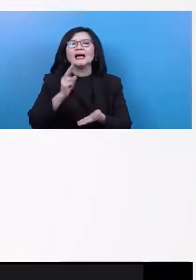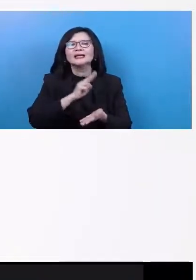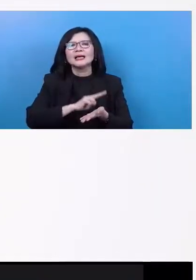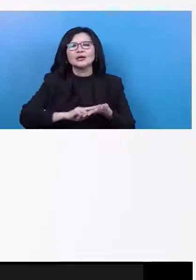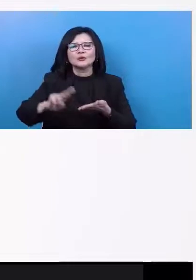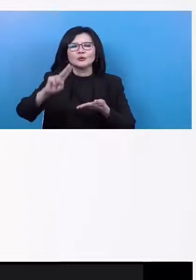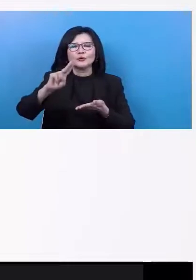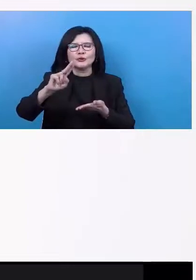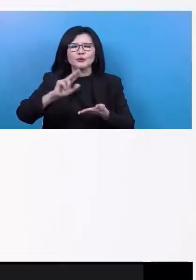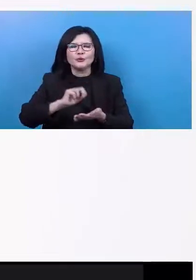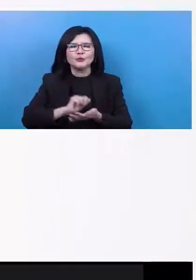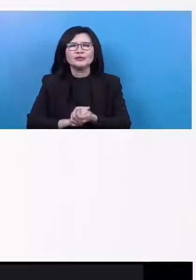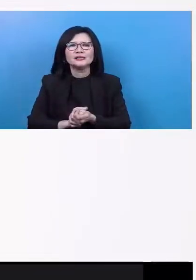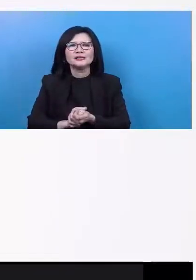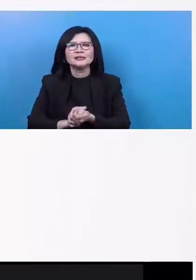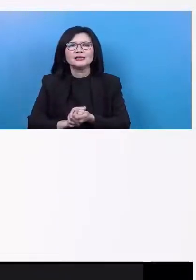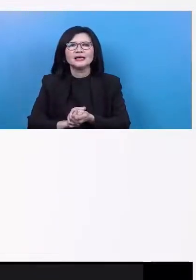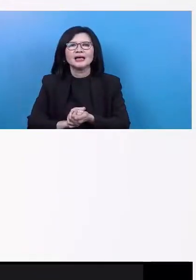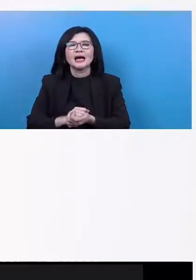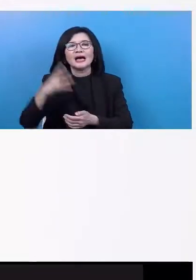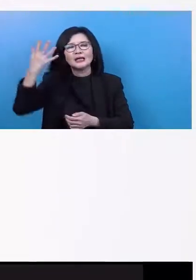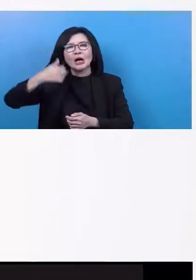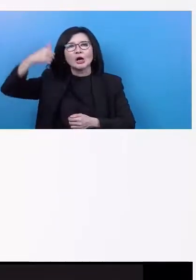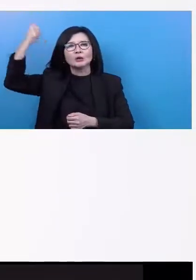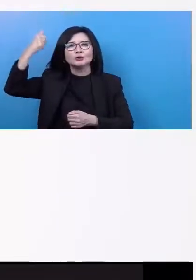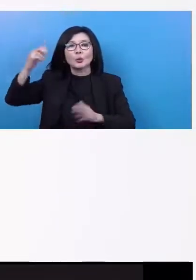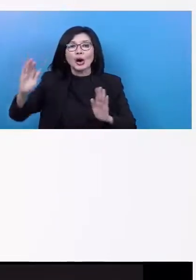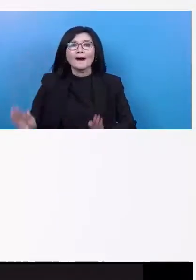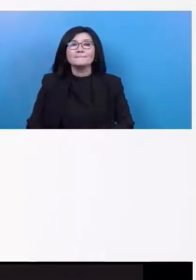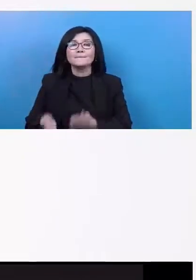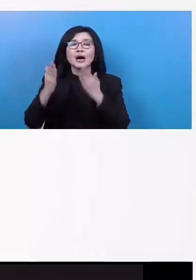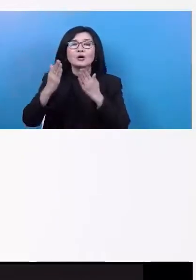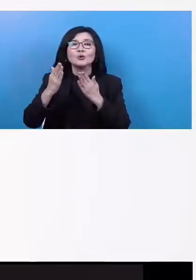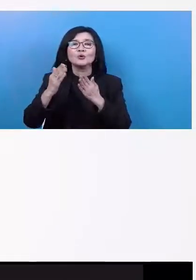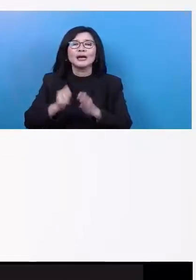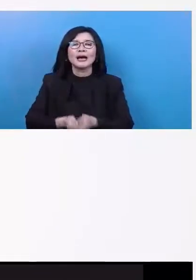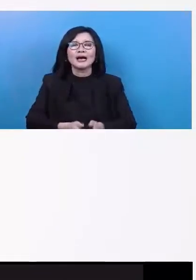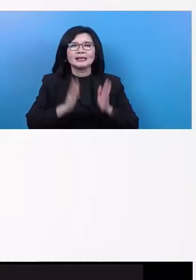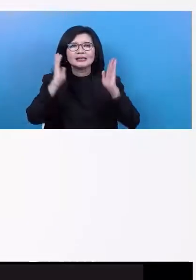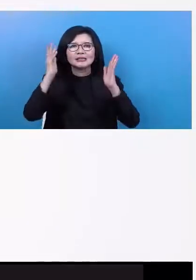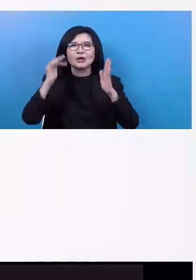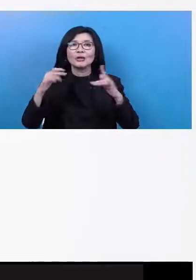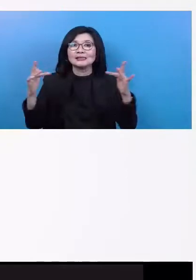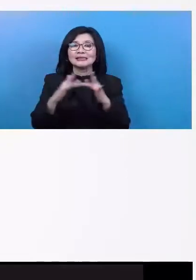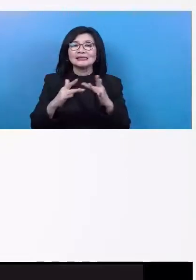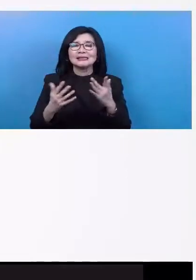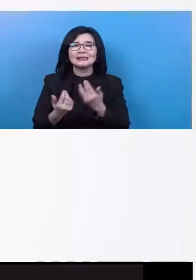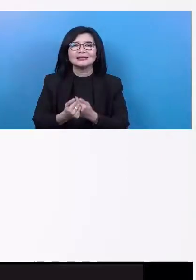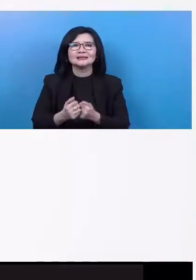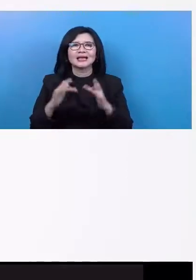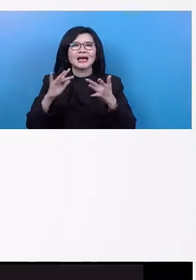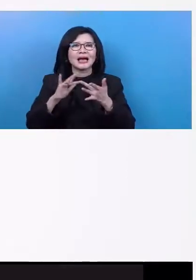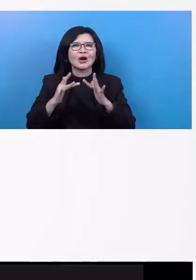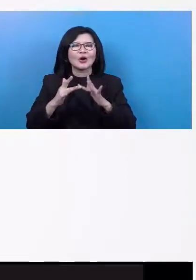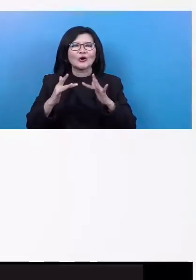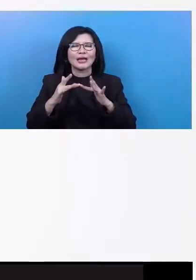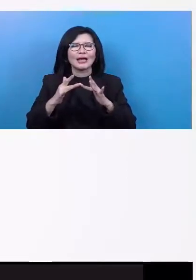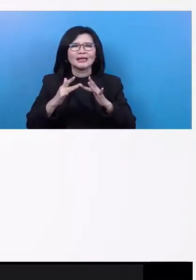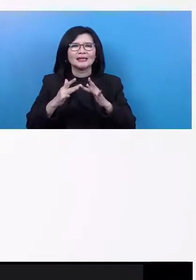Building Council of Sri Lanka. He is joining us online, and I'm hopeful he should be on the screen in a few more